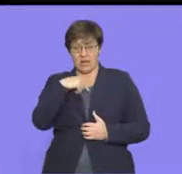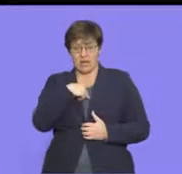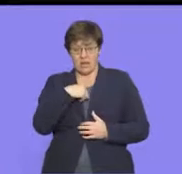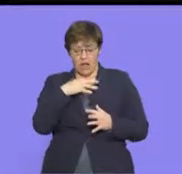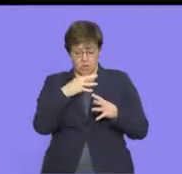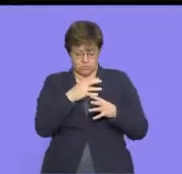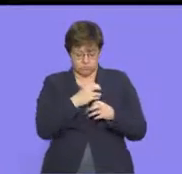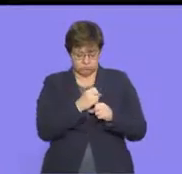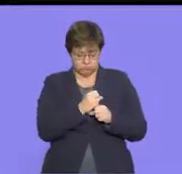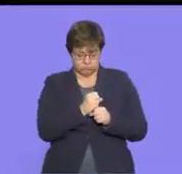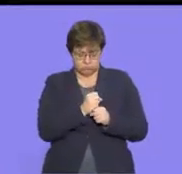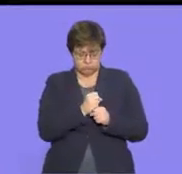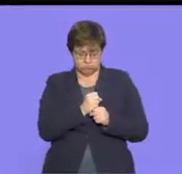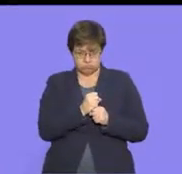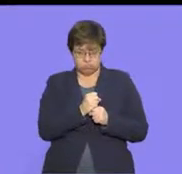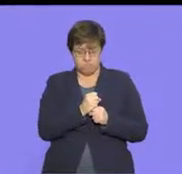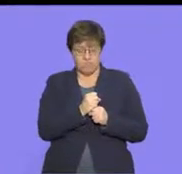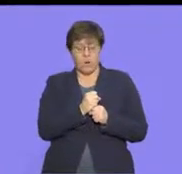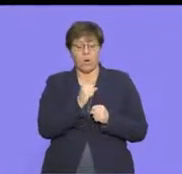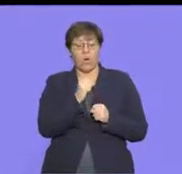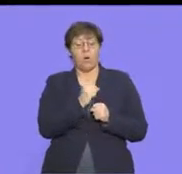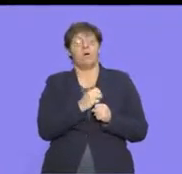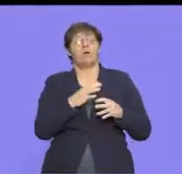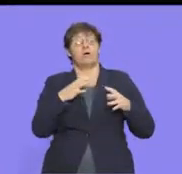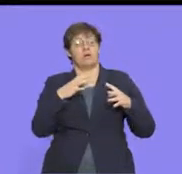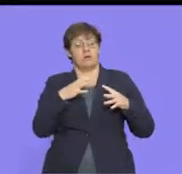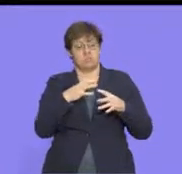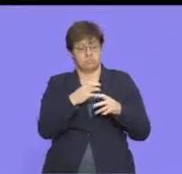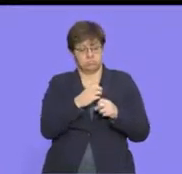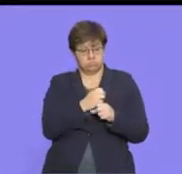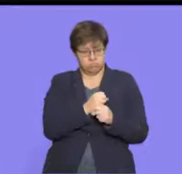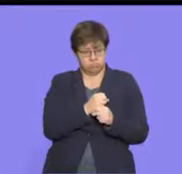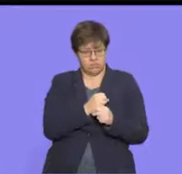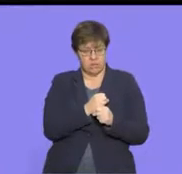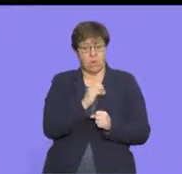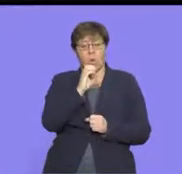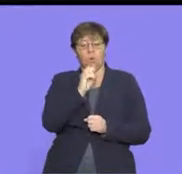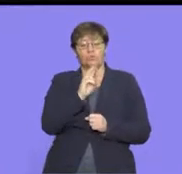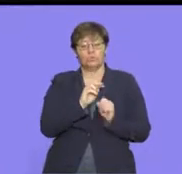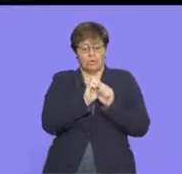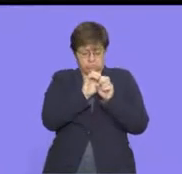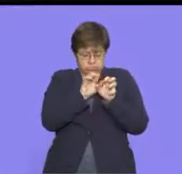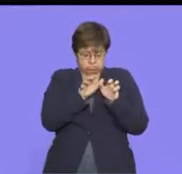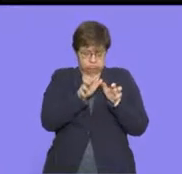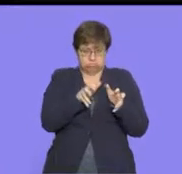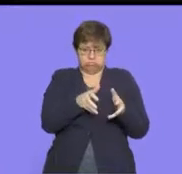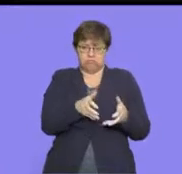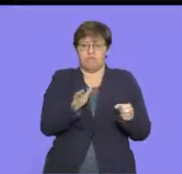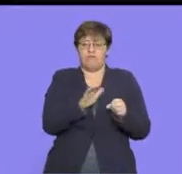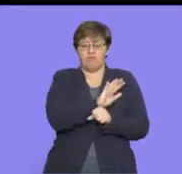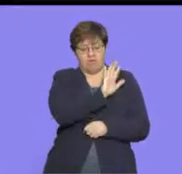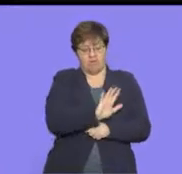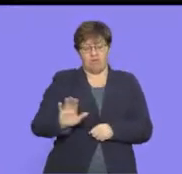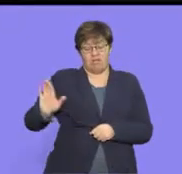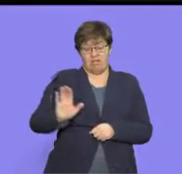just slowly pumps it up, and then all that the oxygen does is it just lines the whole body cavity over